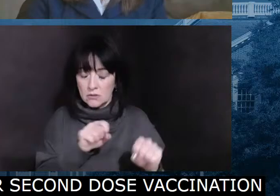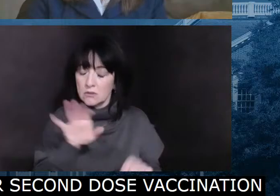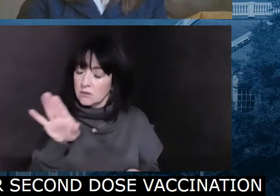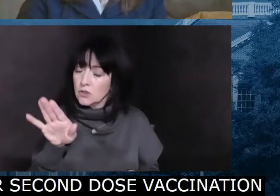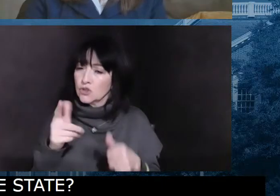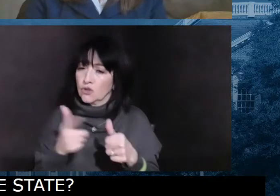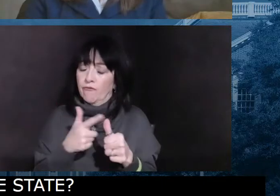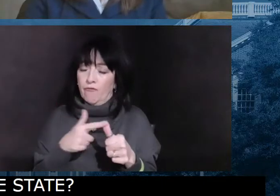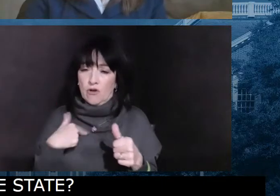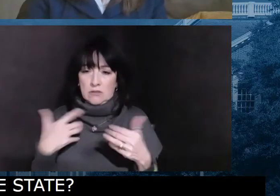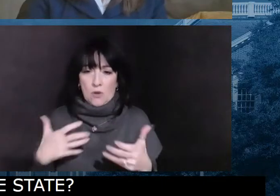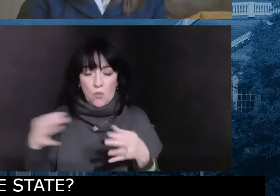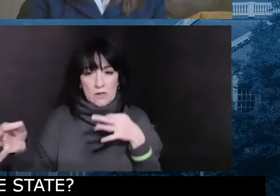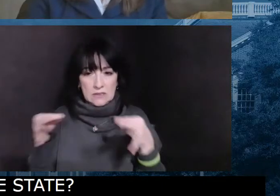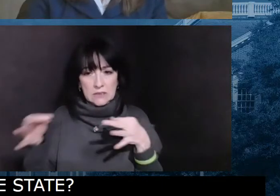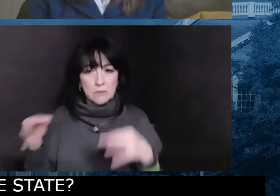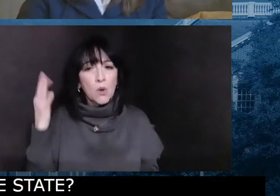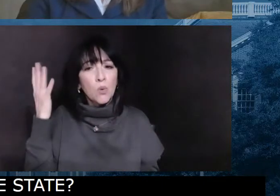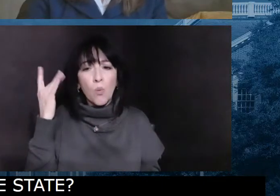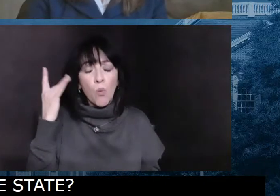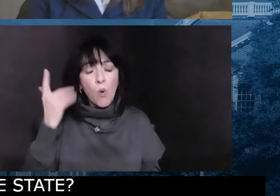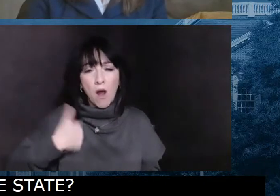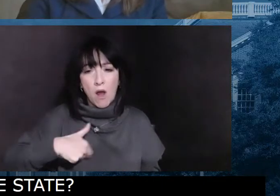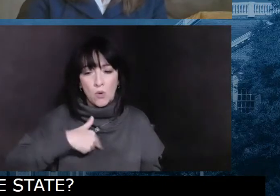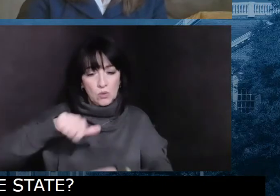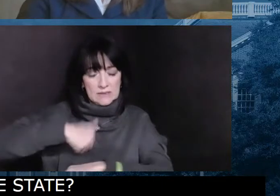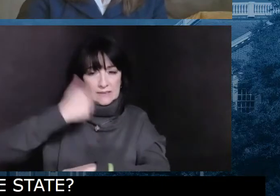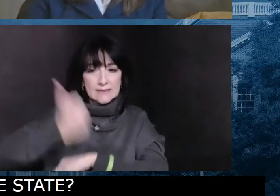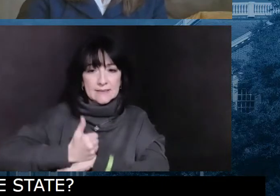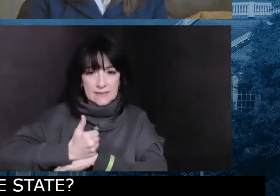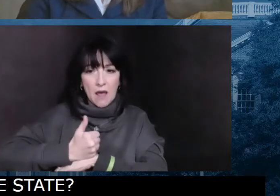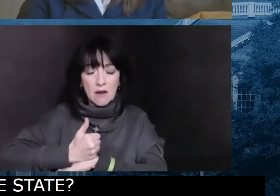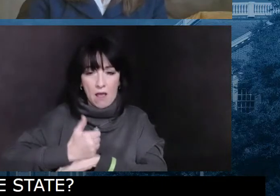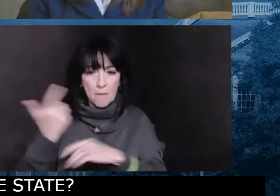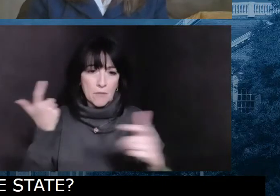at the DMVs, almost a month ago